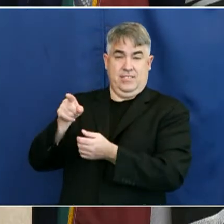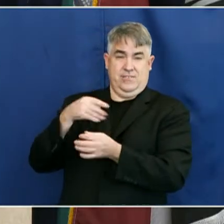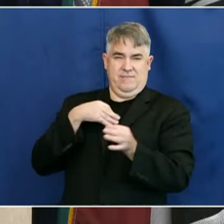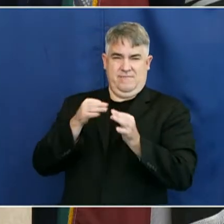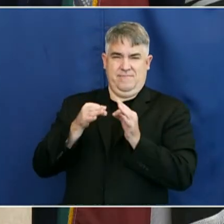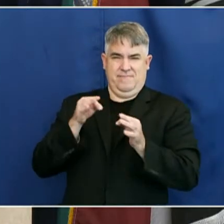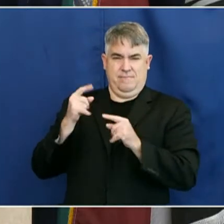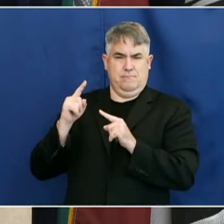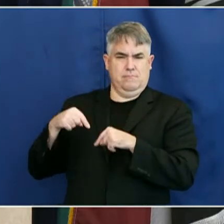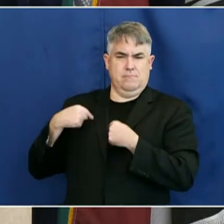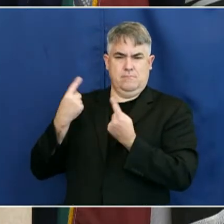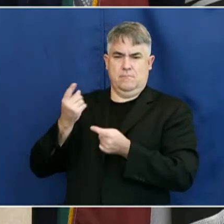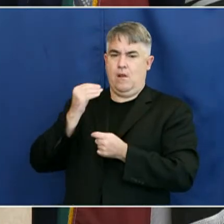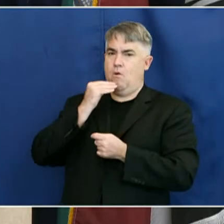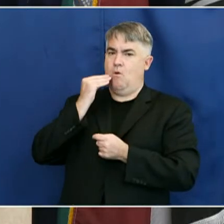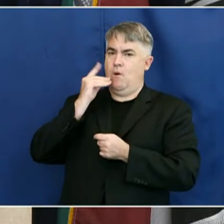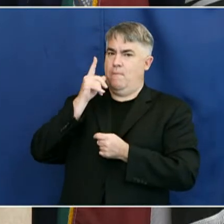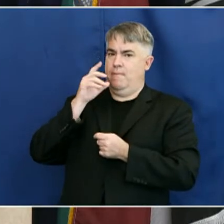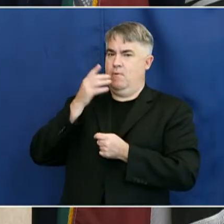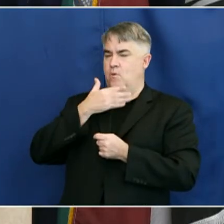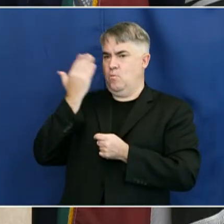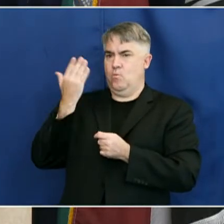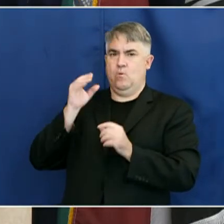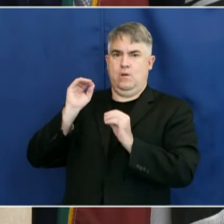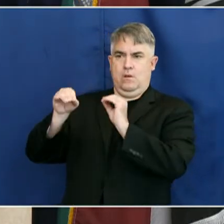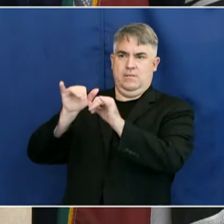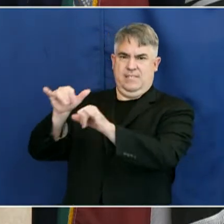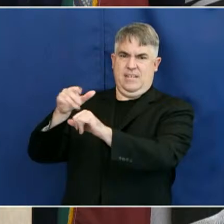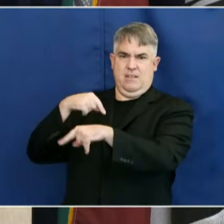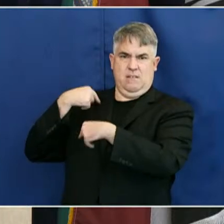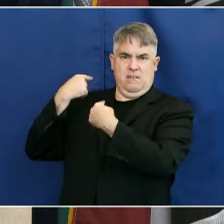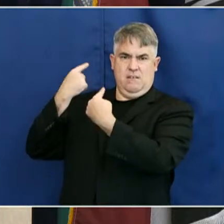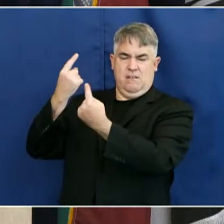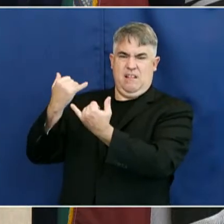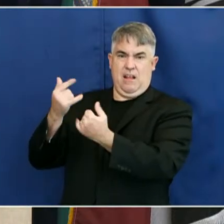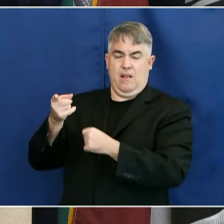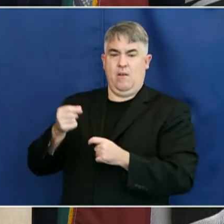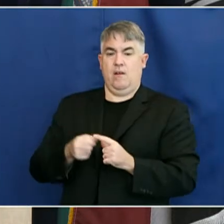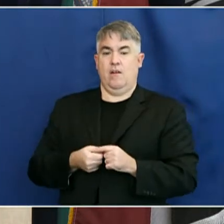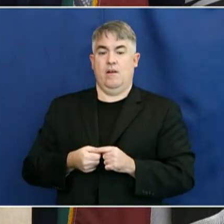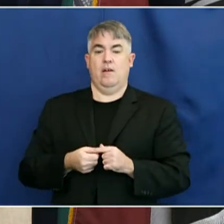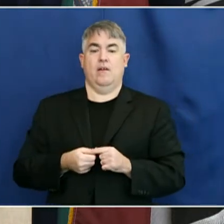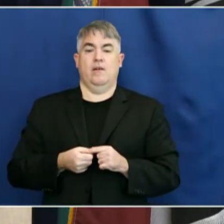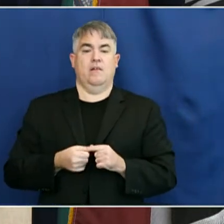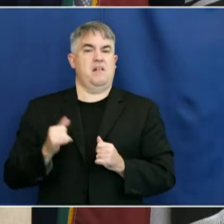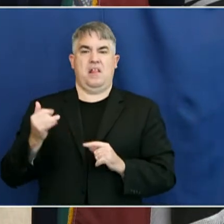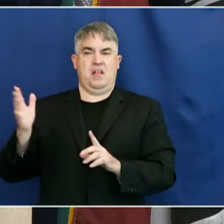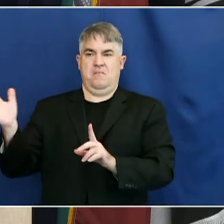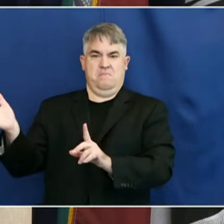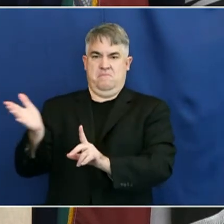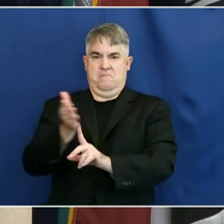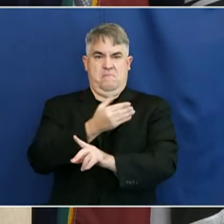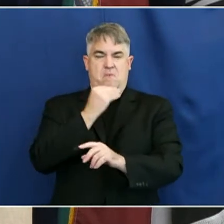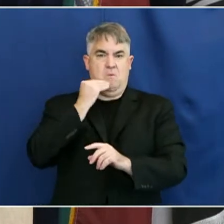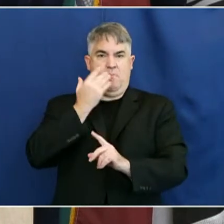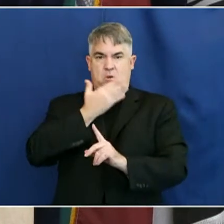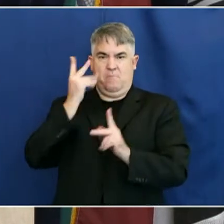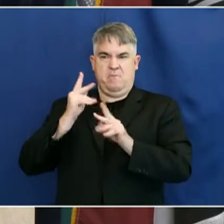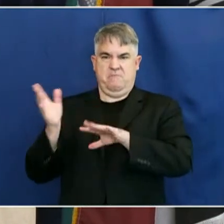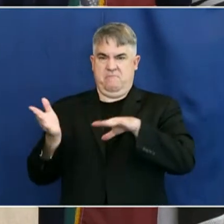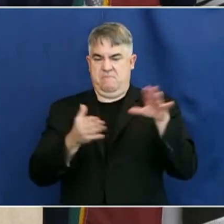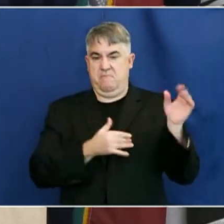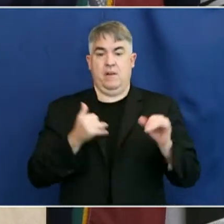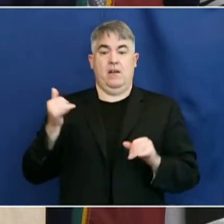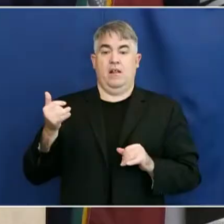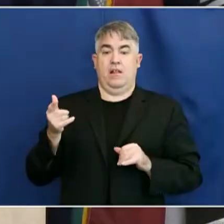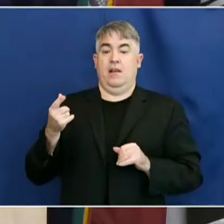homeless begins to wind down and those individuals are transitioned out of there, we are preparing to stand up an additional superstation